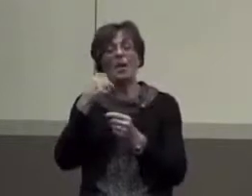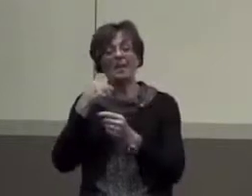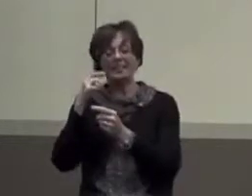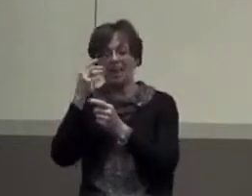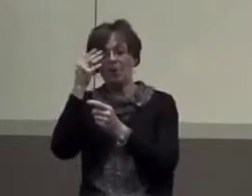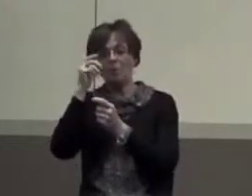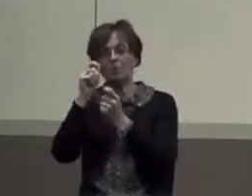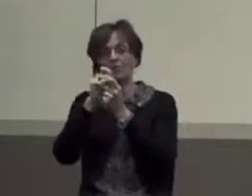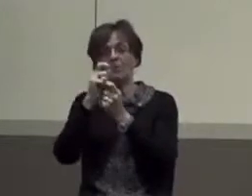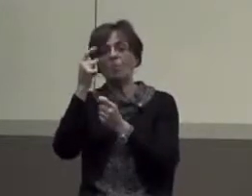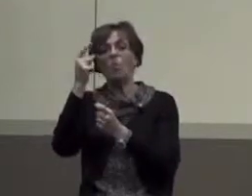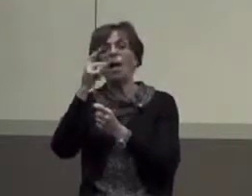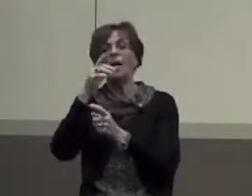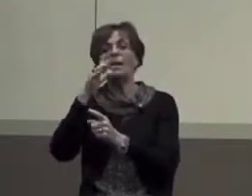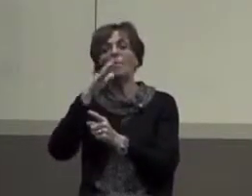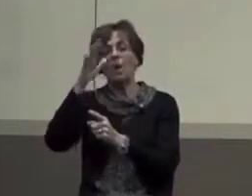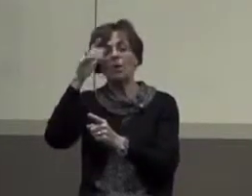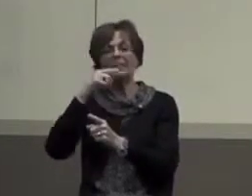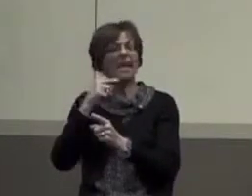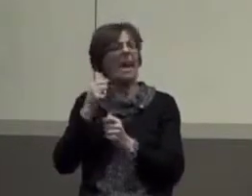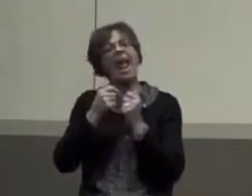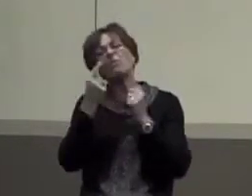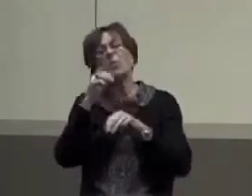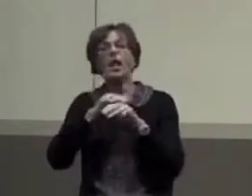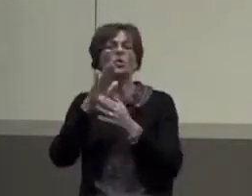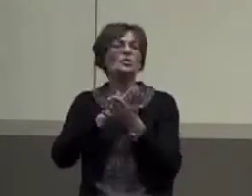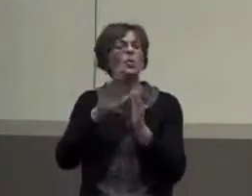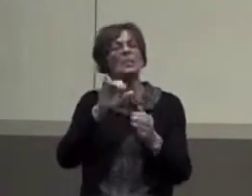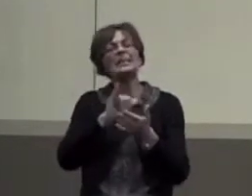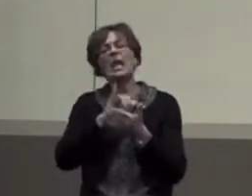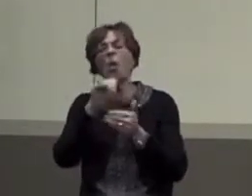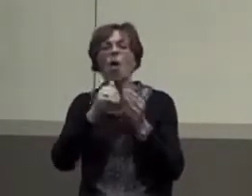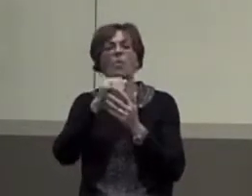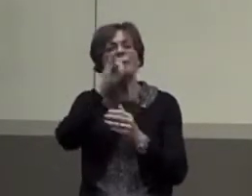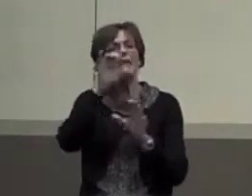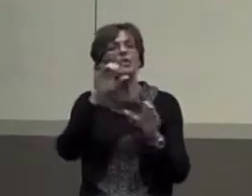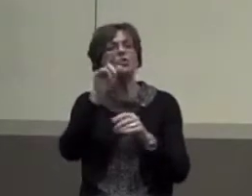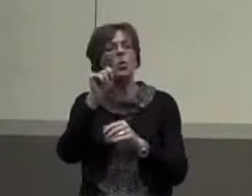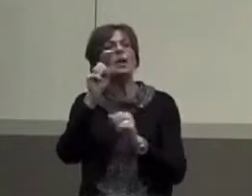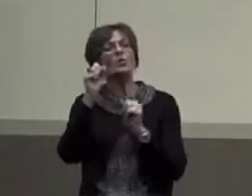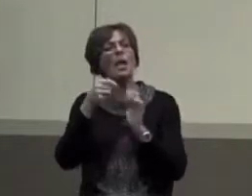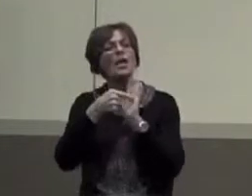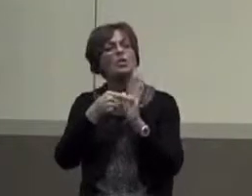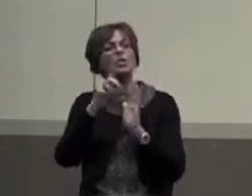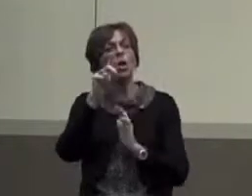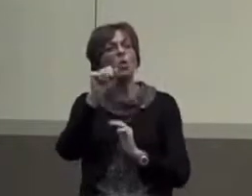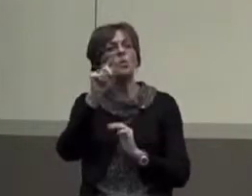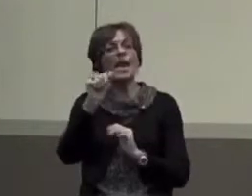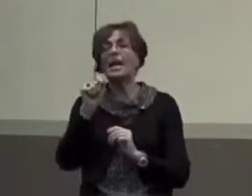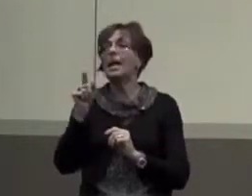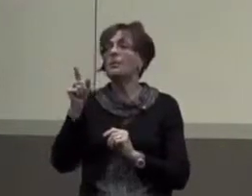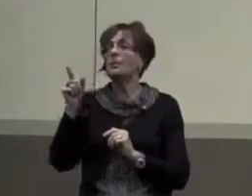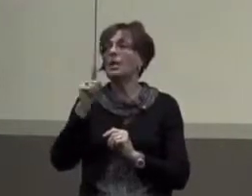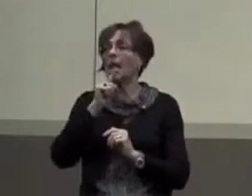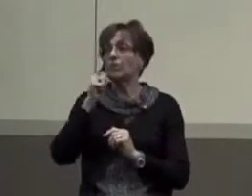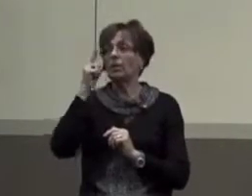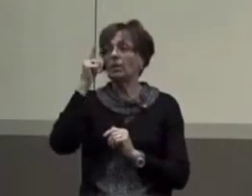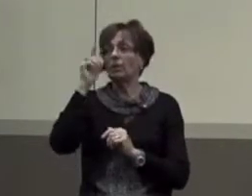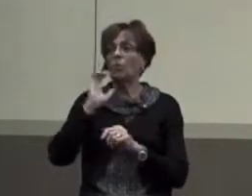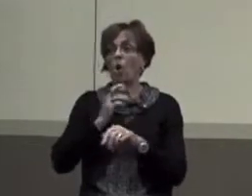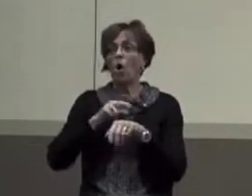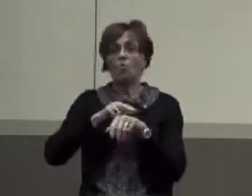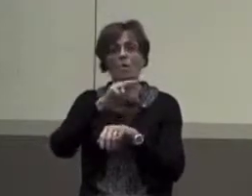everybody at your school does that, all the kids do it, and we could show data and say, actually, for our referrals to the